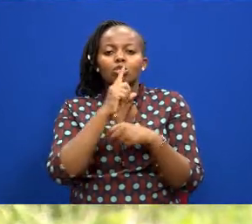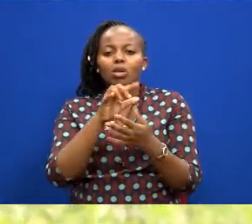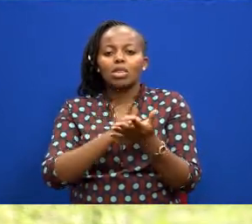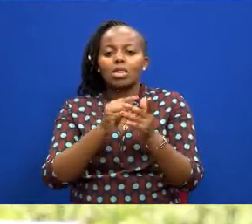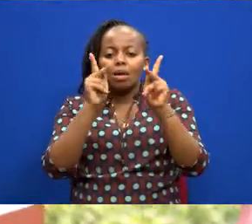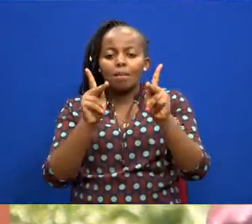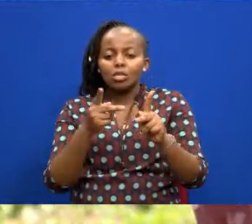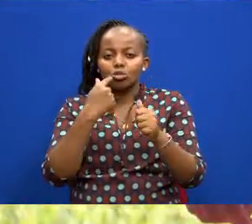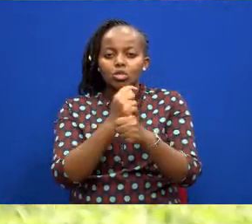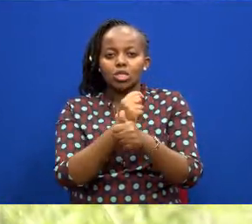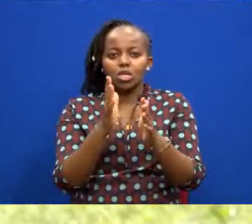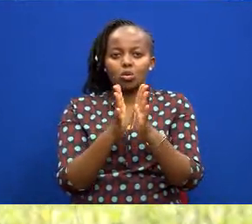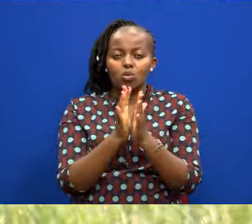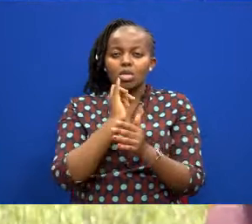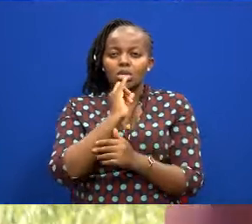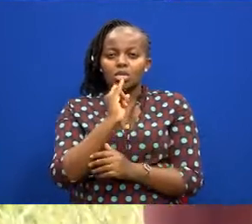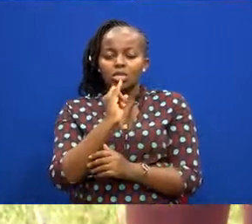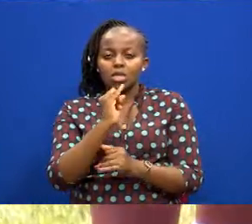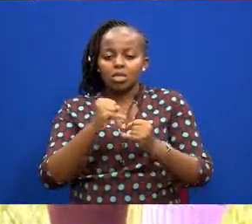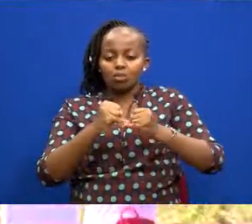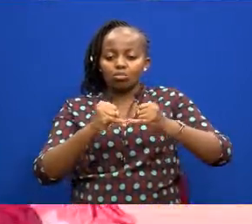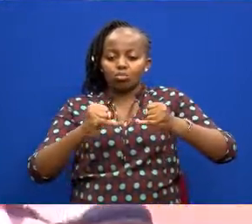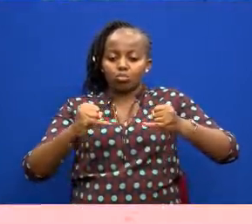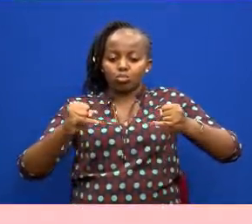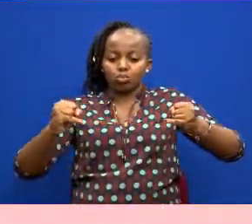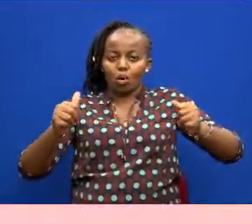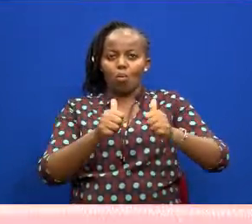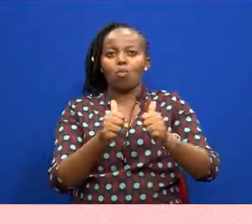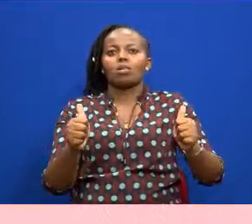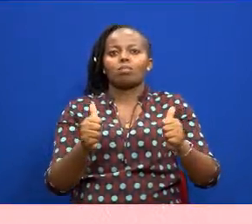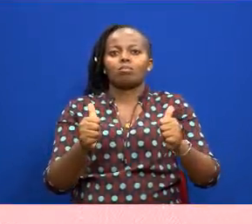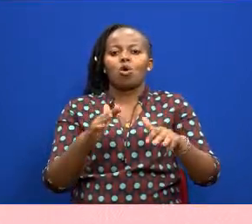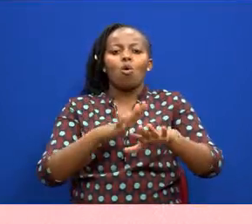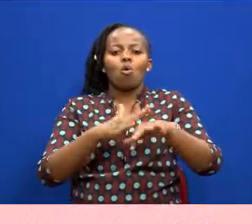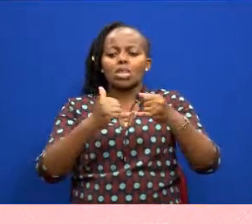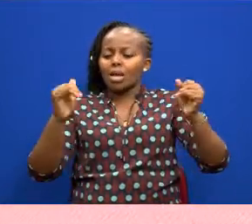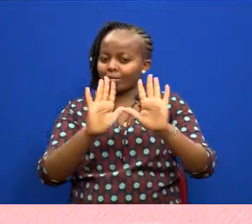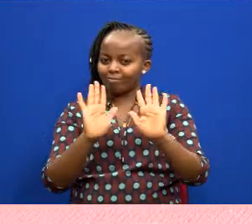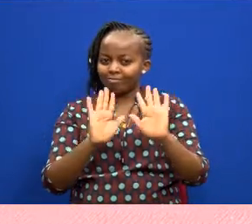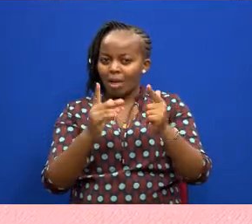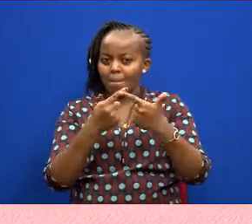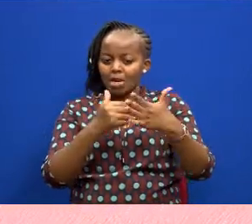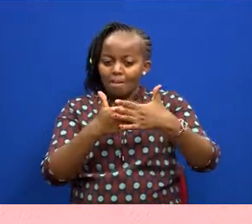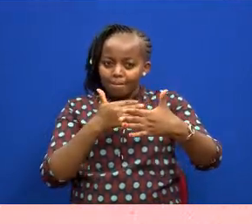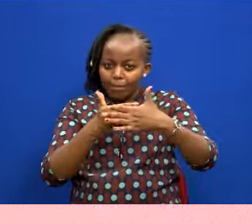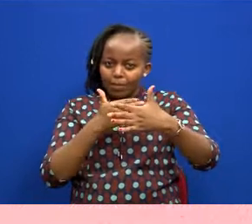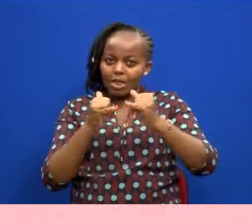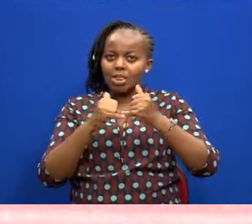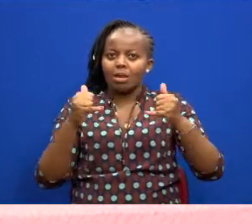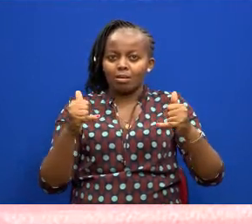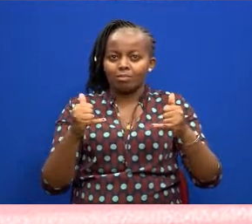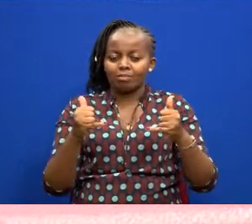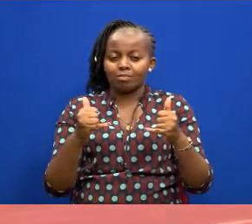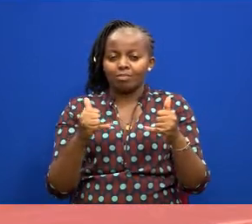person you're training with is in the correct position. Inspect the line, make sure no one's